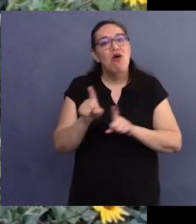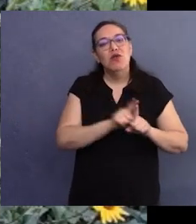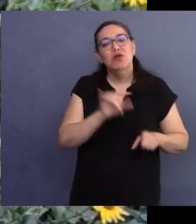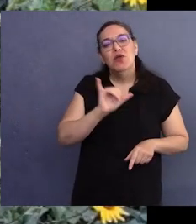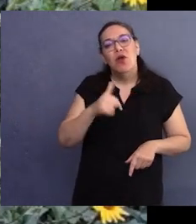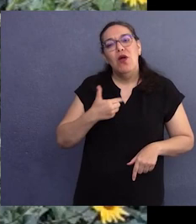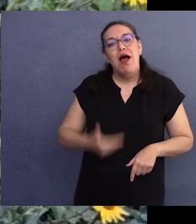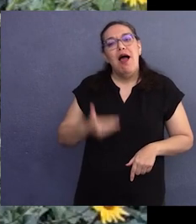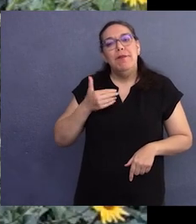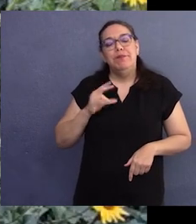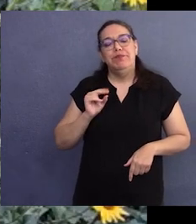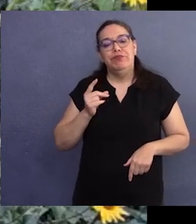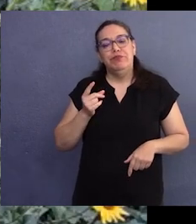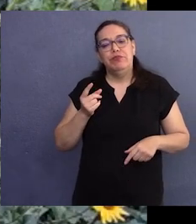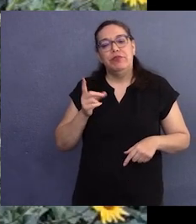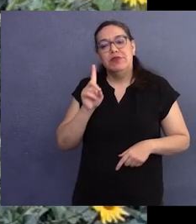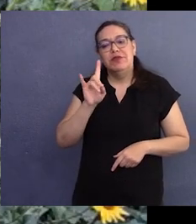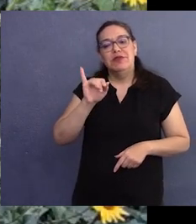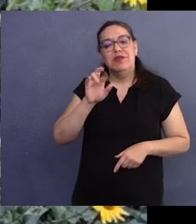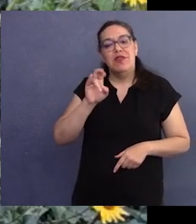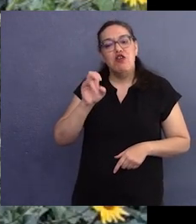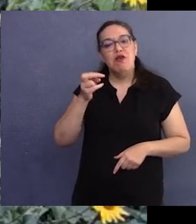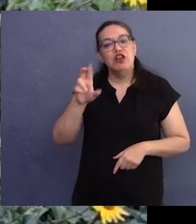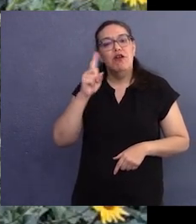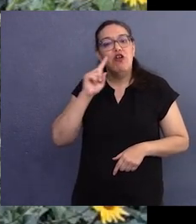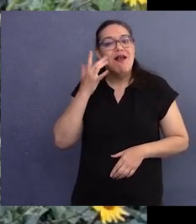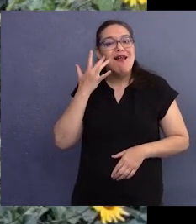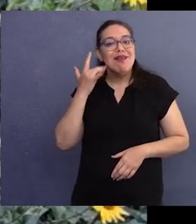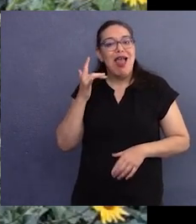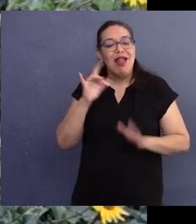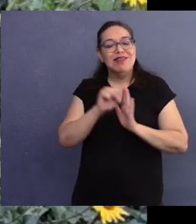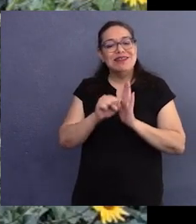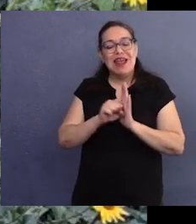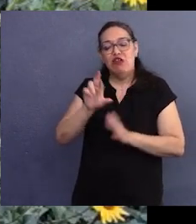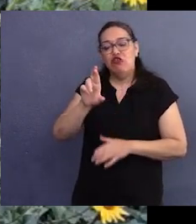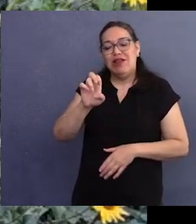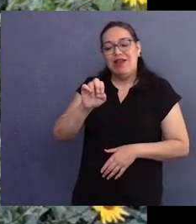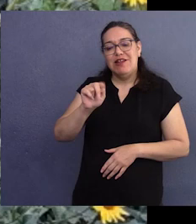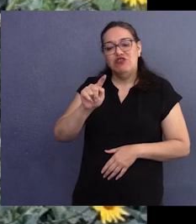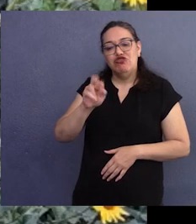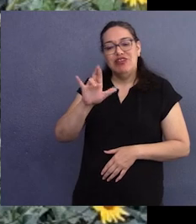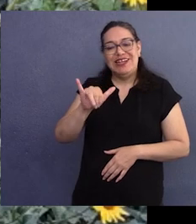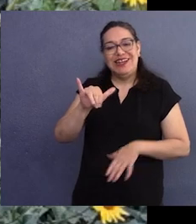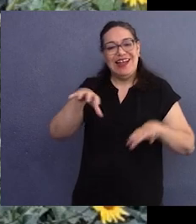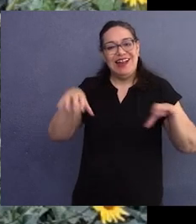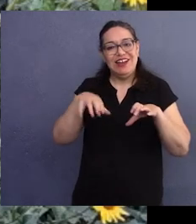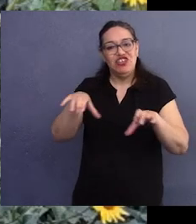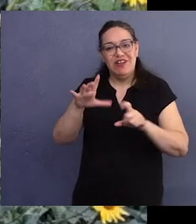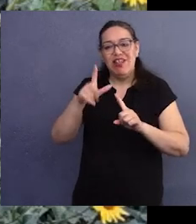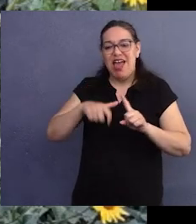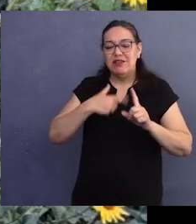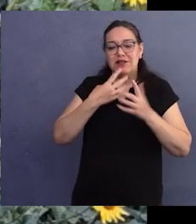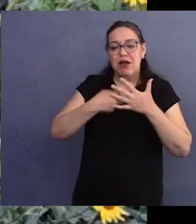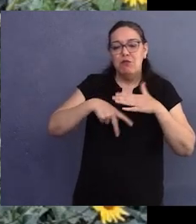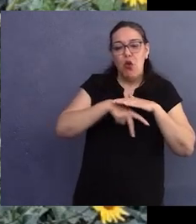am a director at a Cal State Reentry Initiative, which is a parolee reentry project that I started a long time ago, and